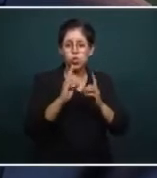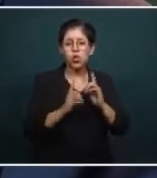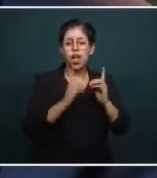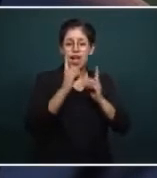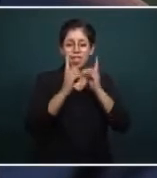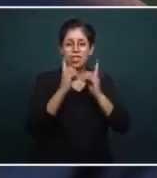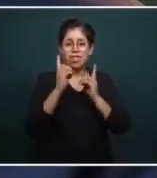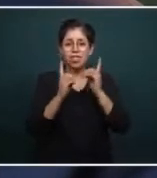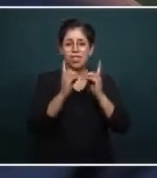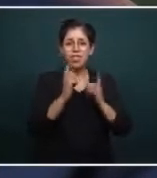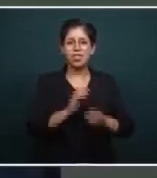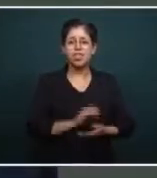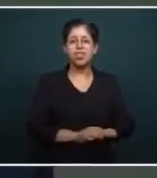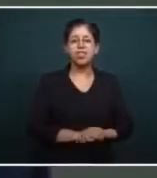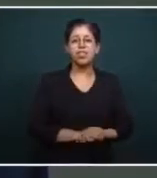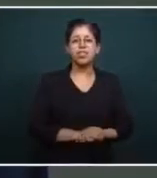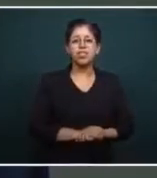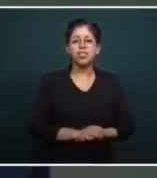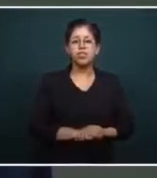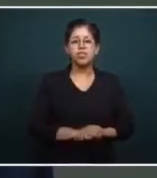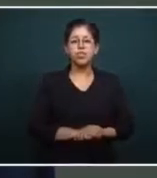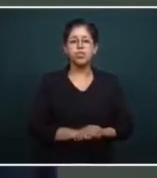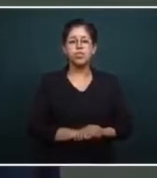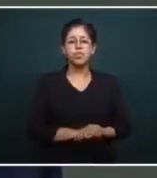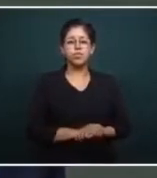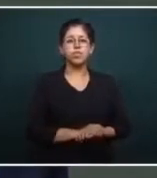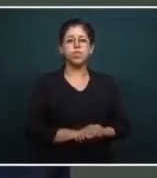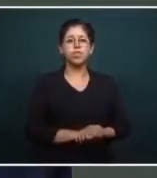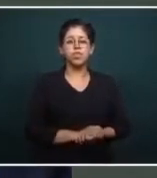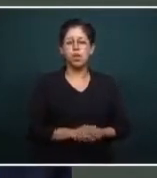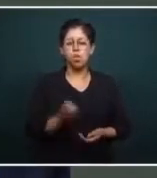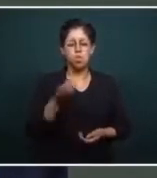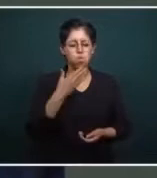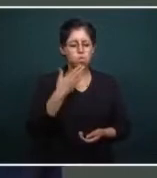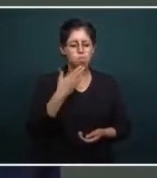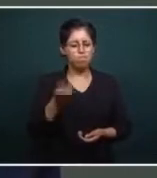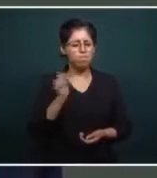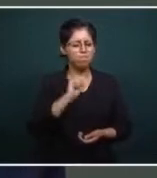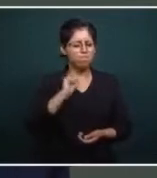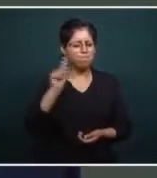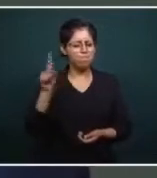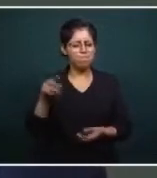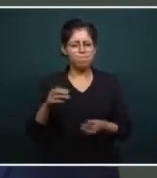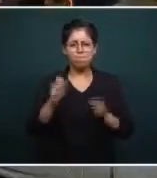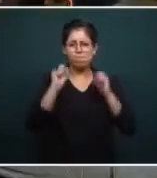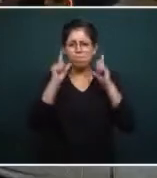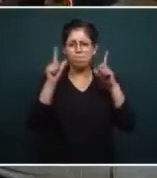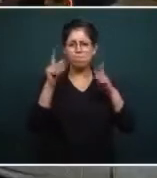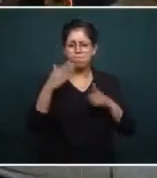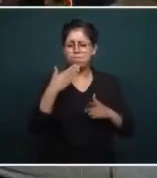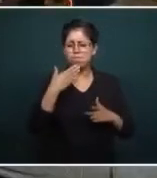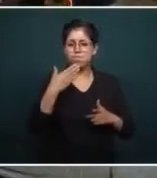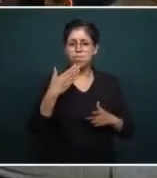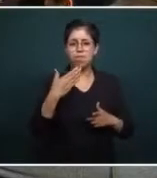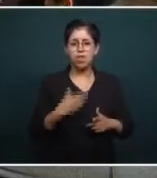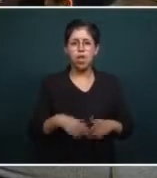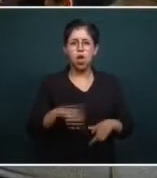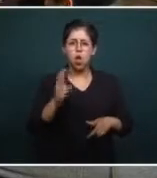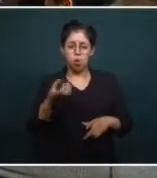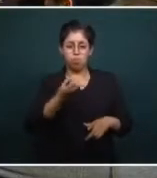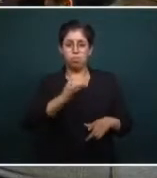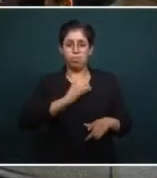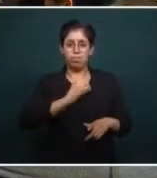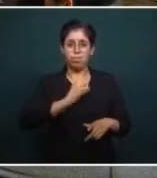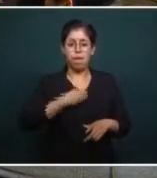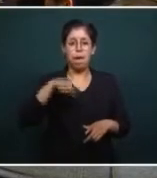Games extraordinaria. has been extraordinary. De acuerdo al medallero, According to the medals, 20 there has